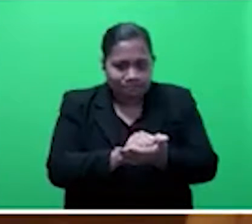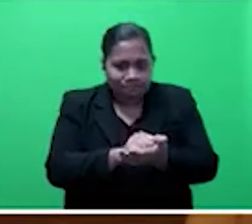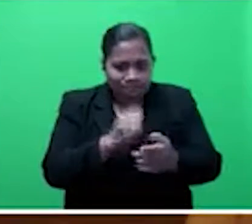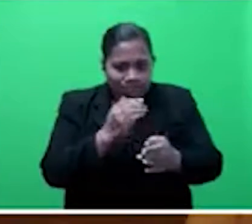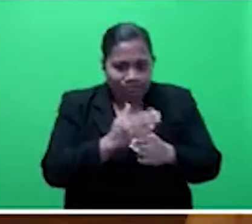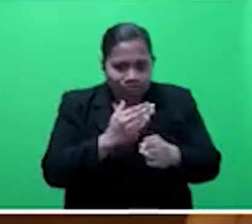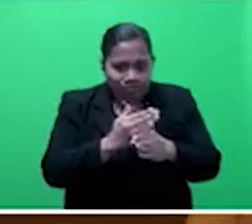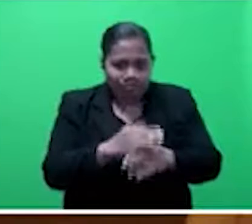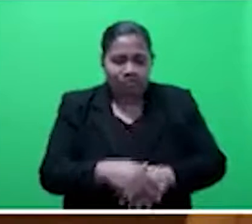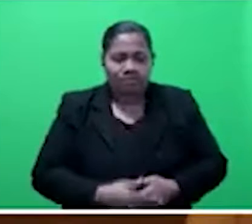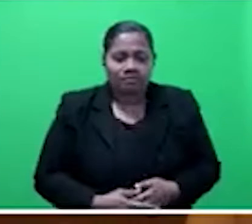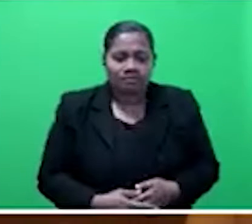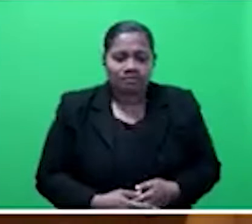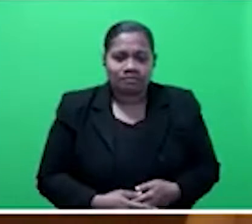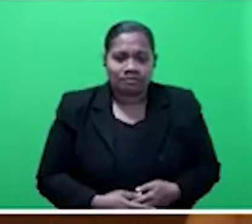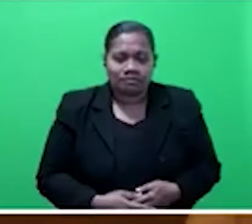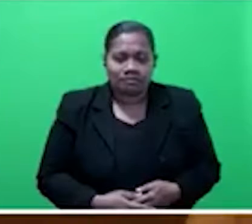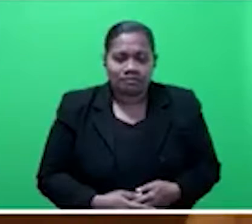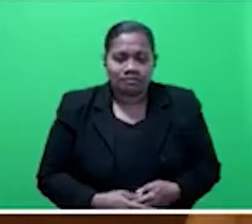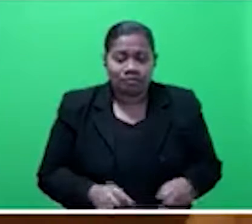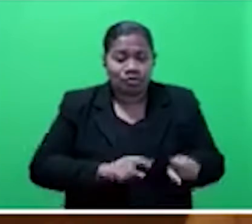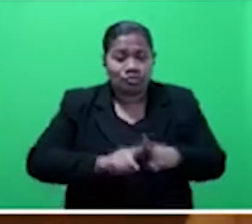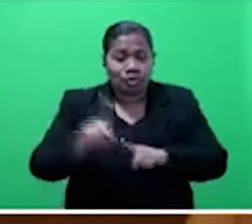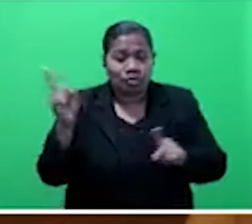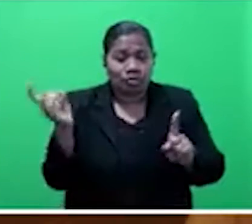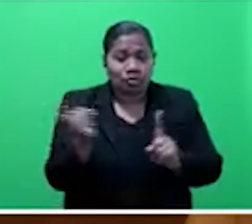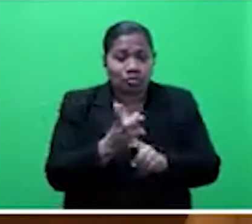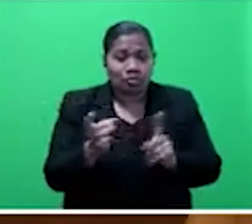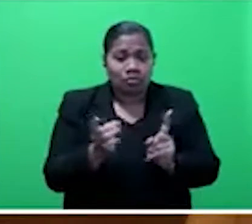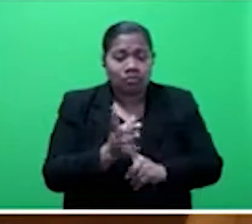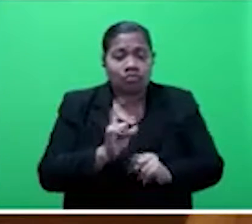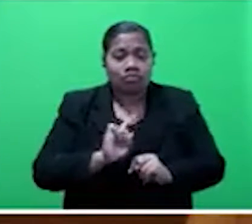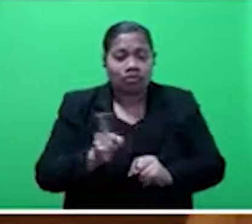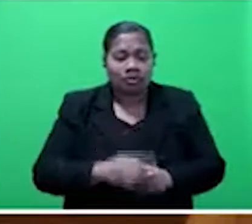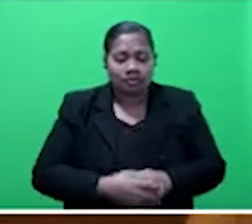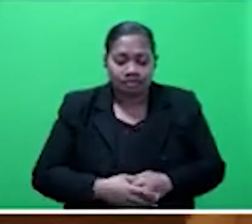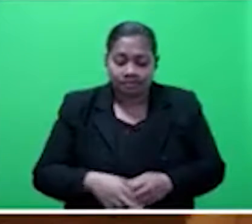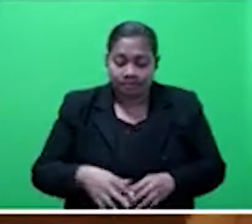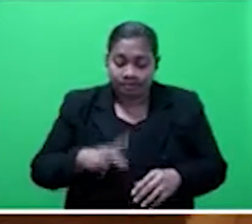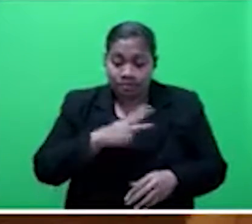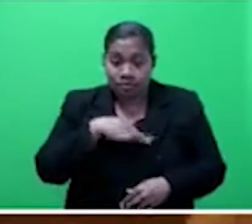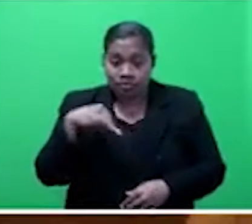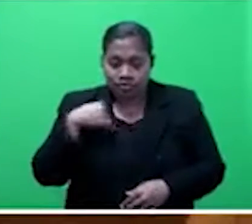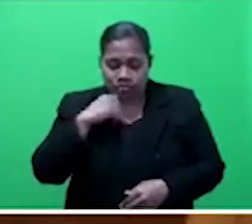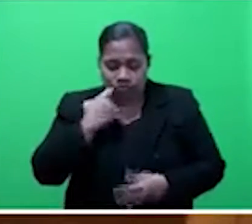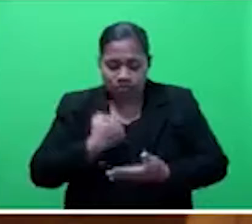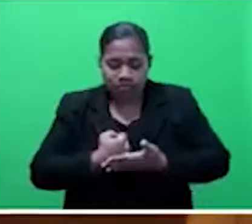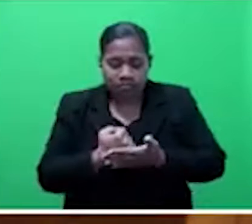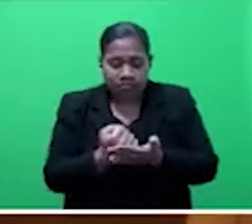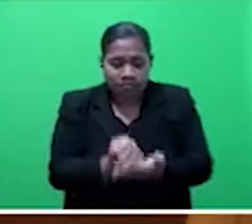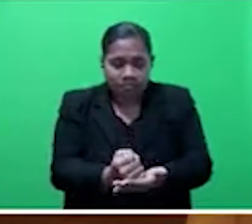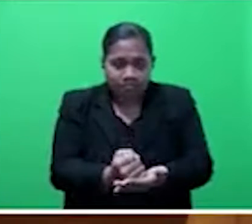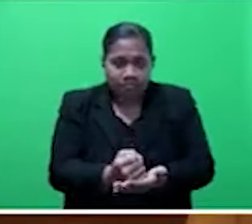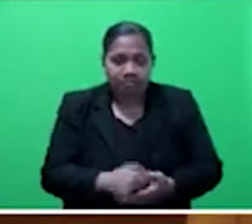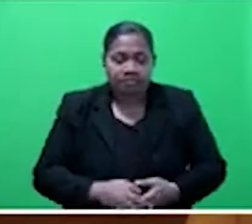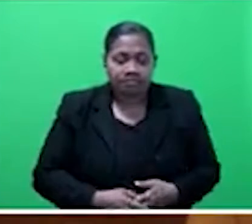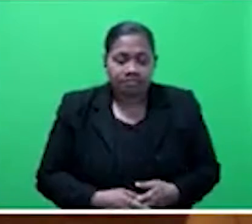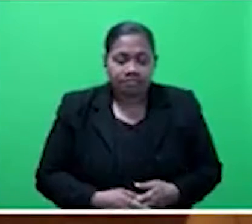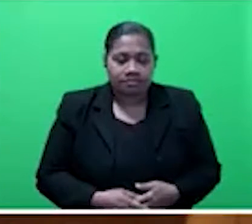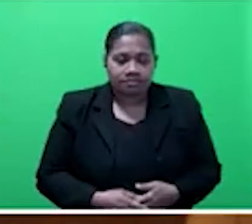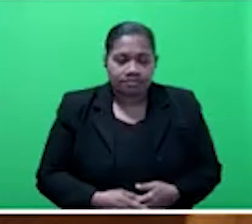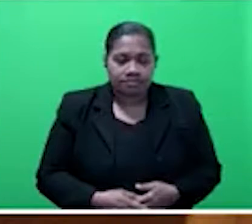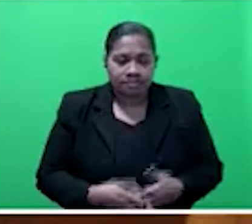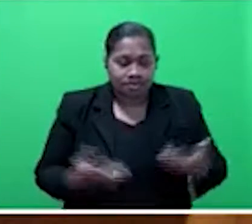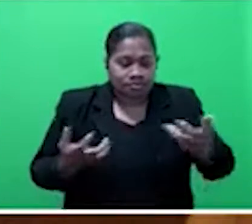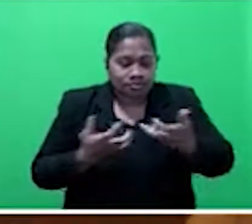coverage. Most importantly, it will enable the Ministry to assist and facilitate the nation's